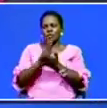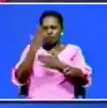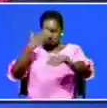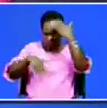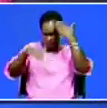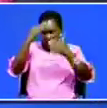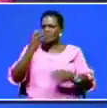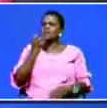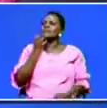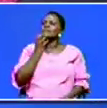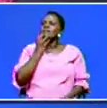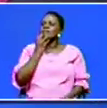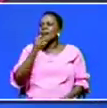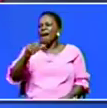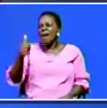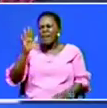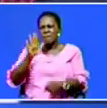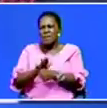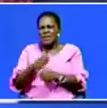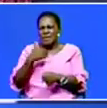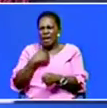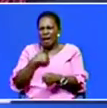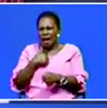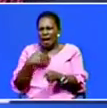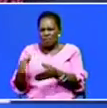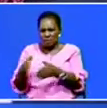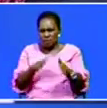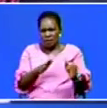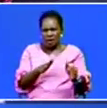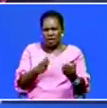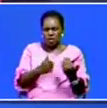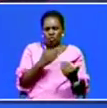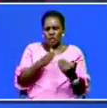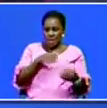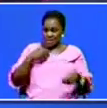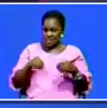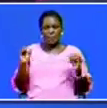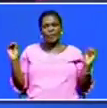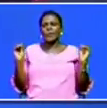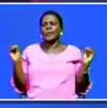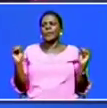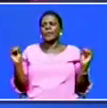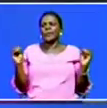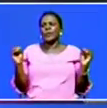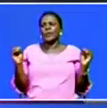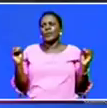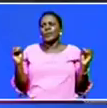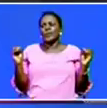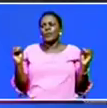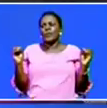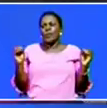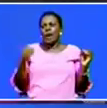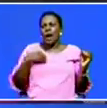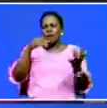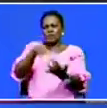cha Kenyatta, havipo vyuo vingi vilivyo na miundo misingi ya kuwajali wanafunzi walio katika hali hiyo. Hivyo kwa kutenga